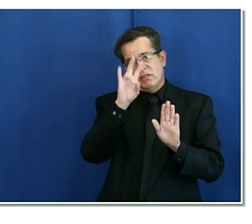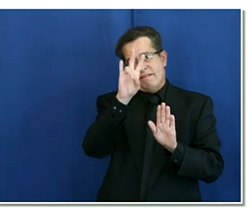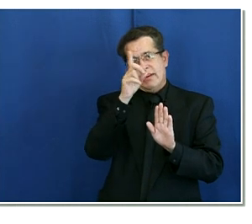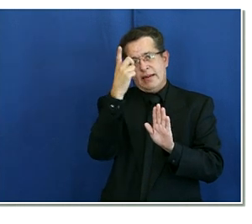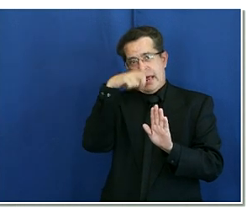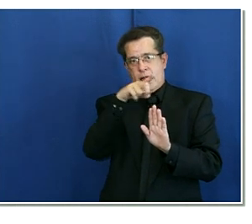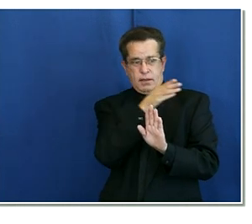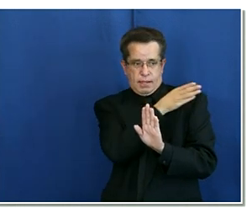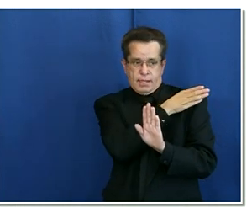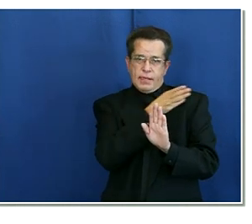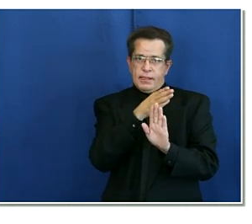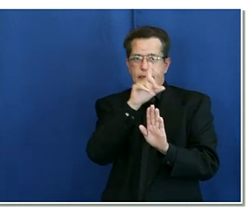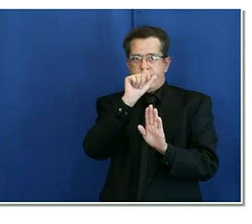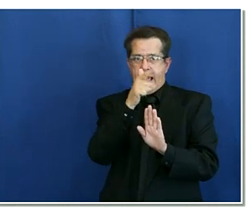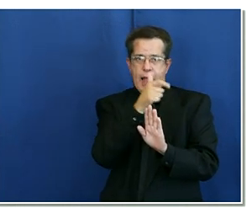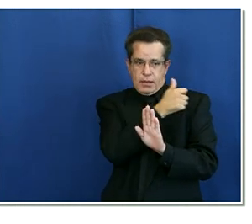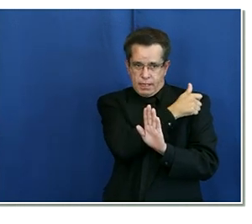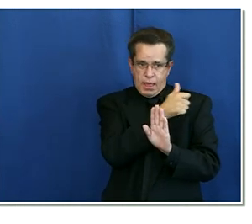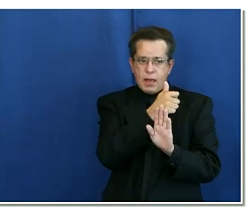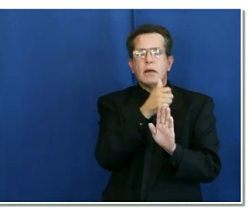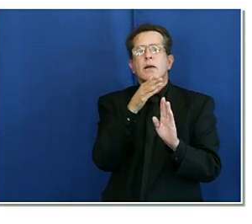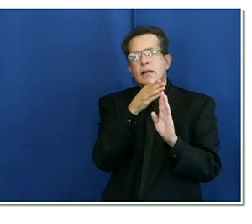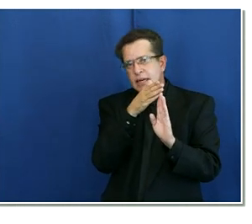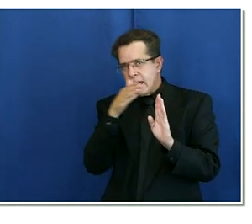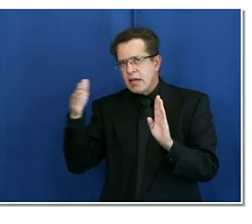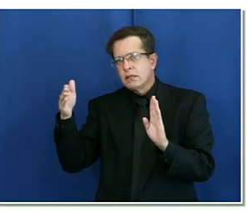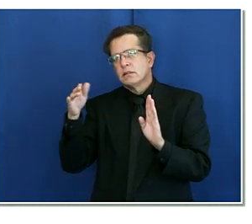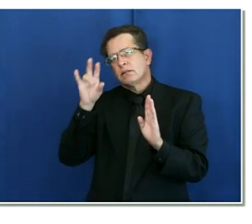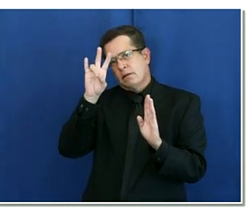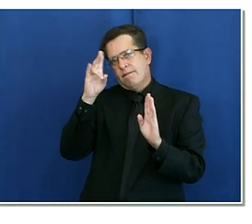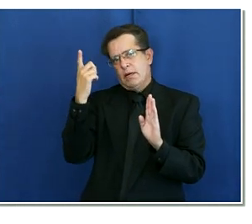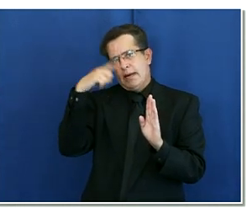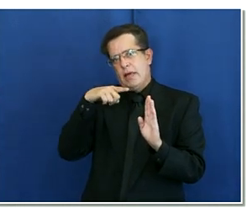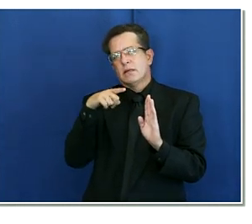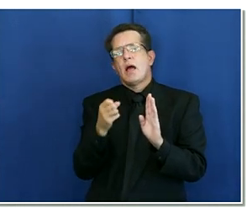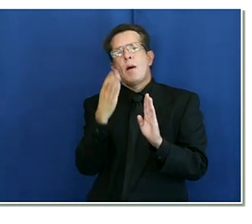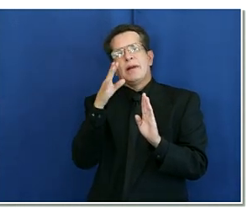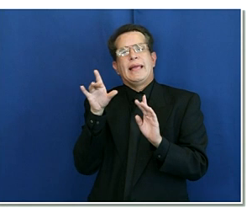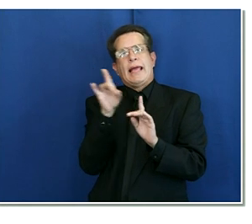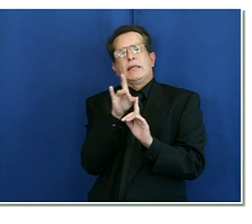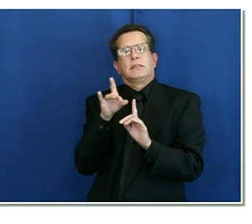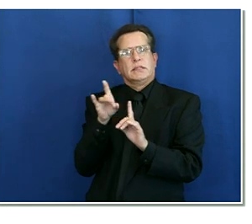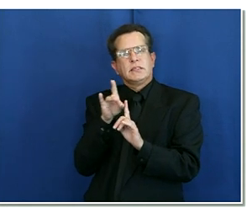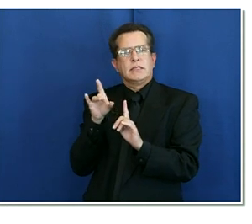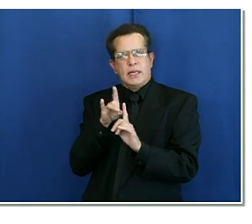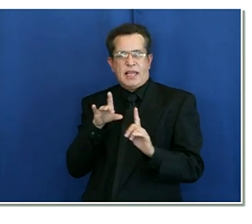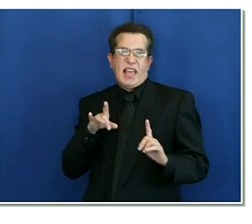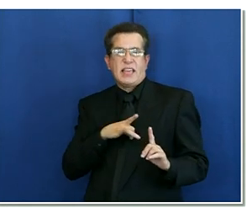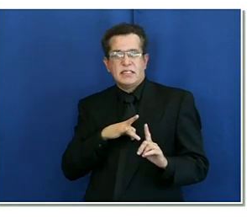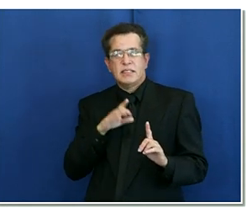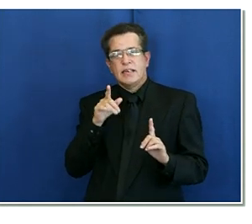is identified there, and then the next 7 days would be the cases. So you would